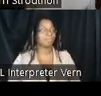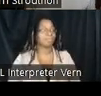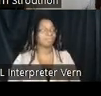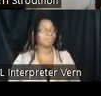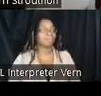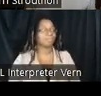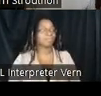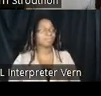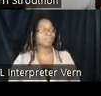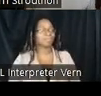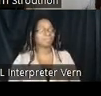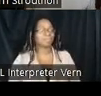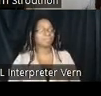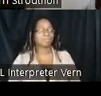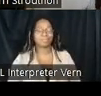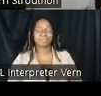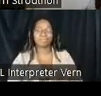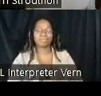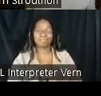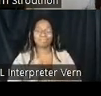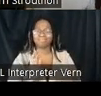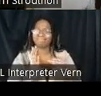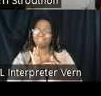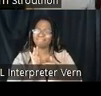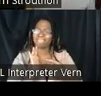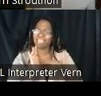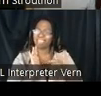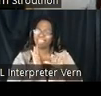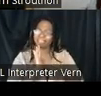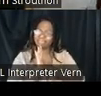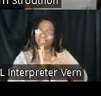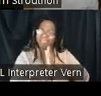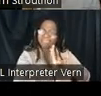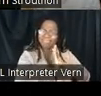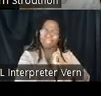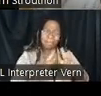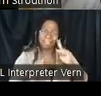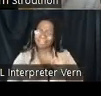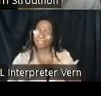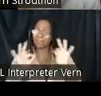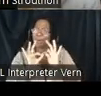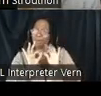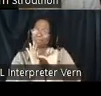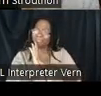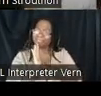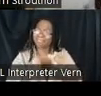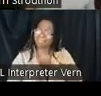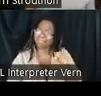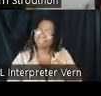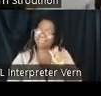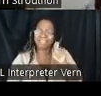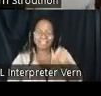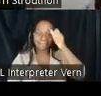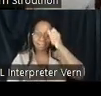again, repeating, I don't know, because I feel like it's worth repeating, because I always love to remind myself and remember